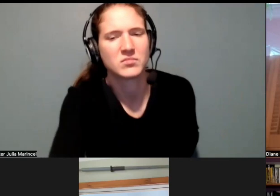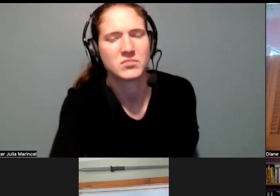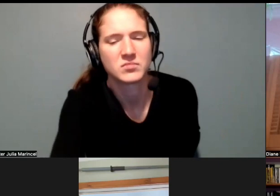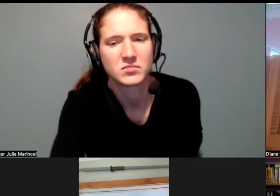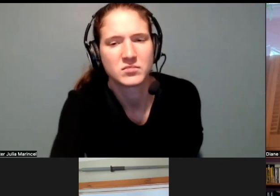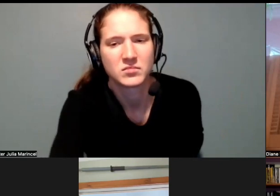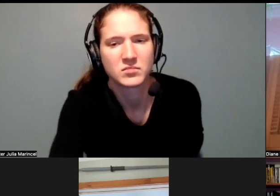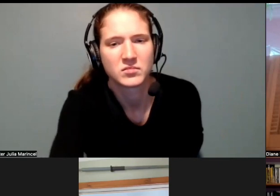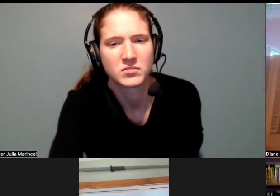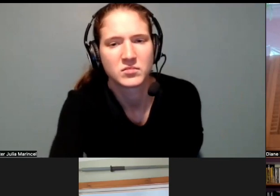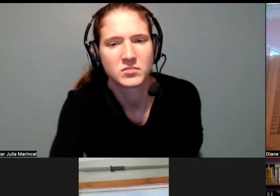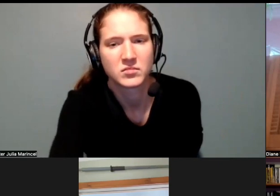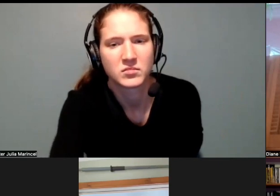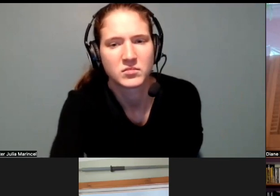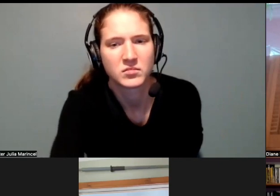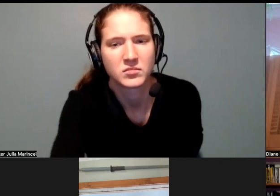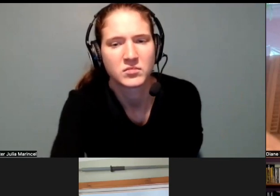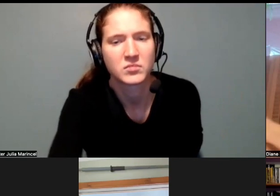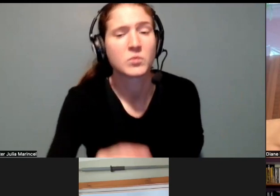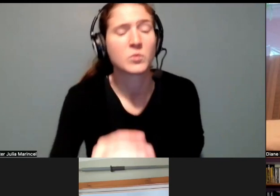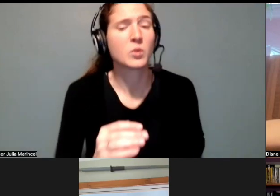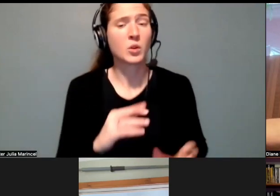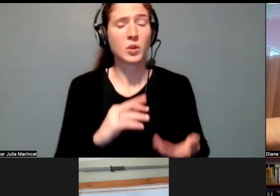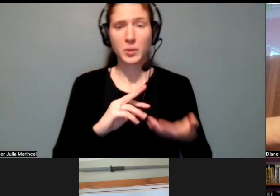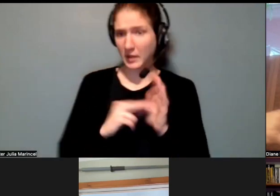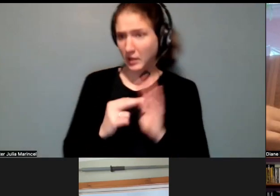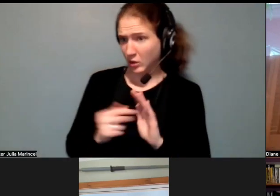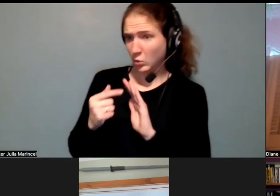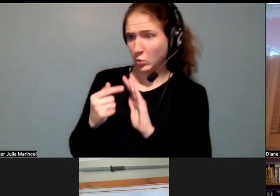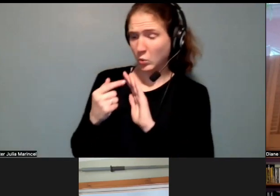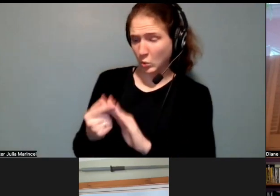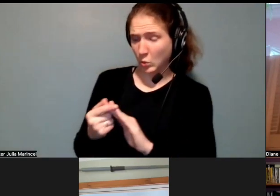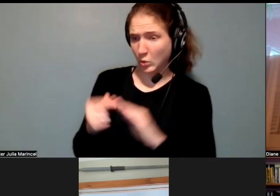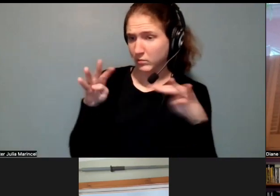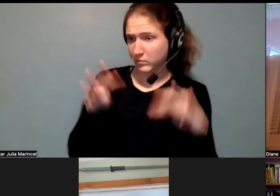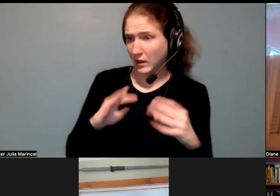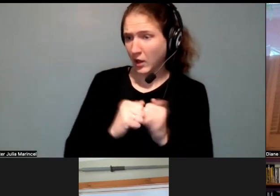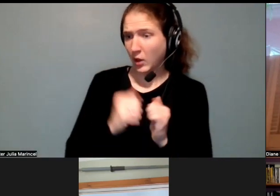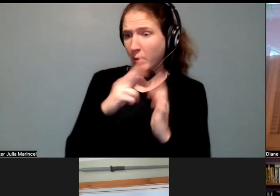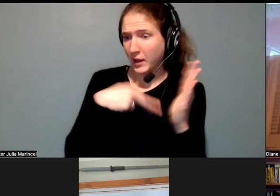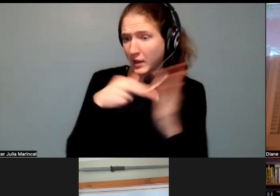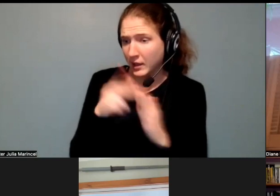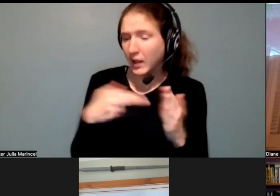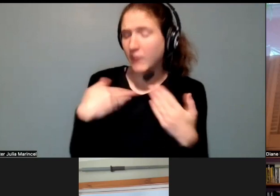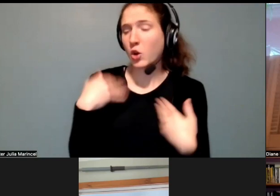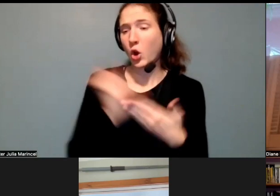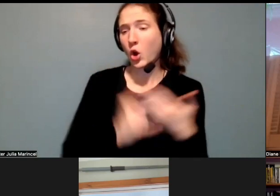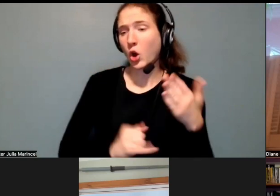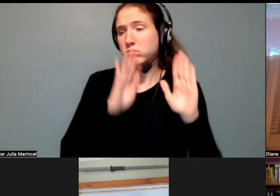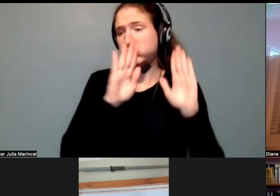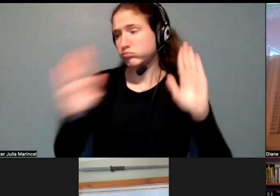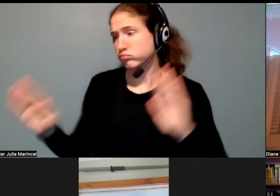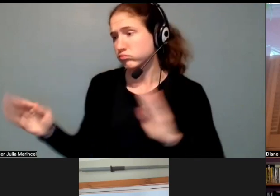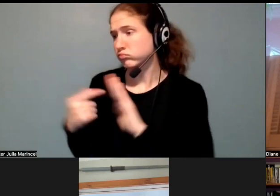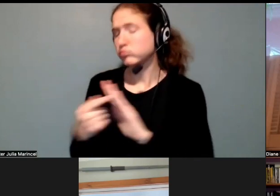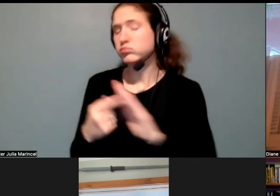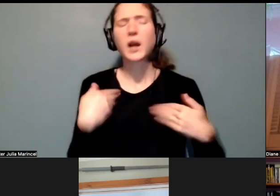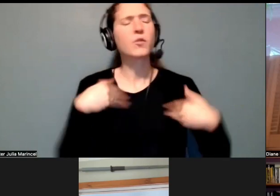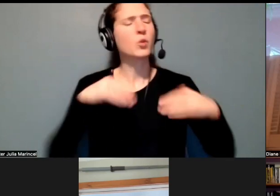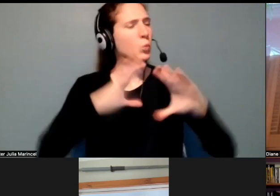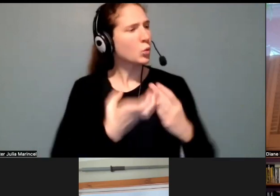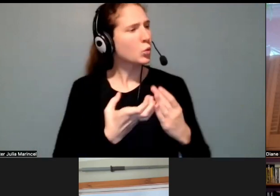Cool. Yeah. So you highlight them by painting them and giving exhibits? Or There's group exhibits we